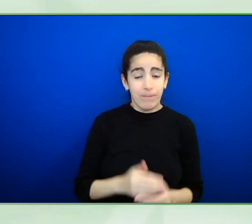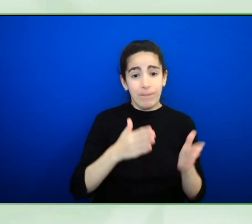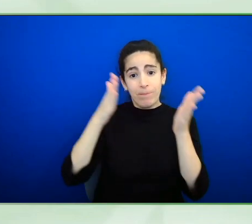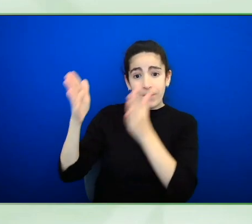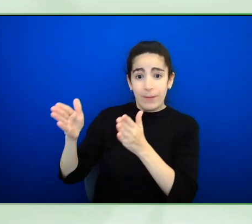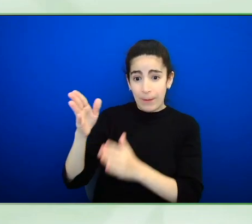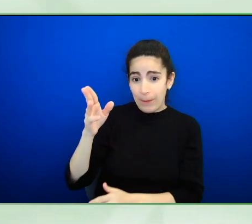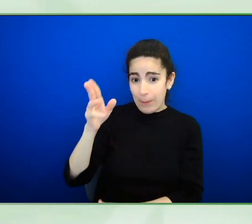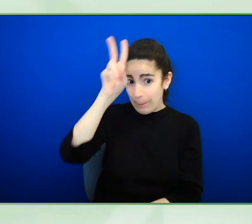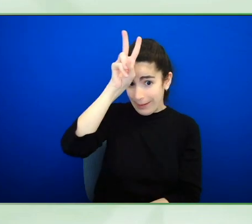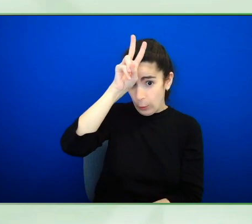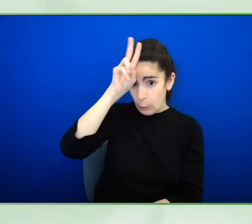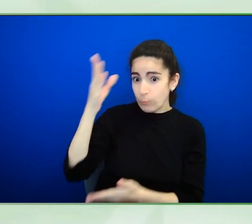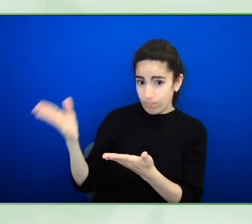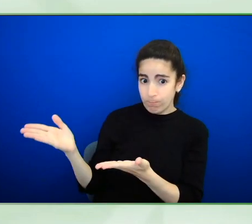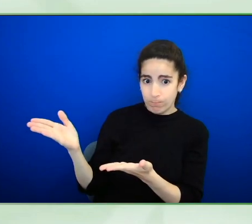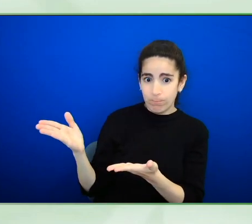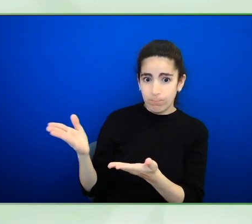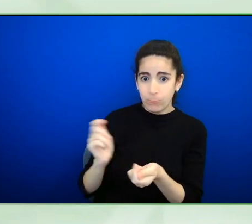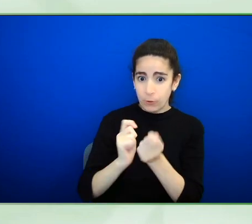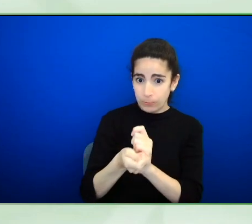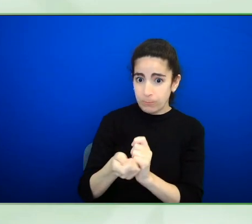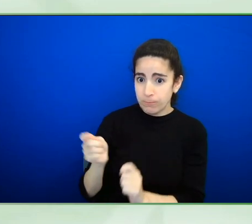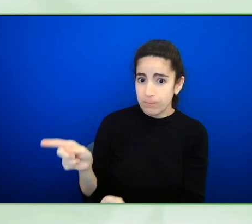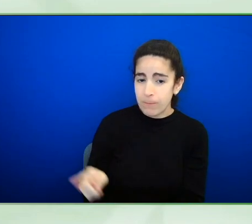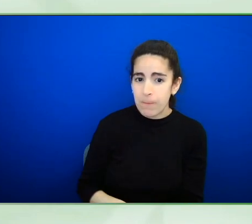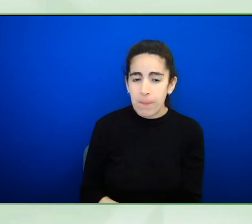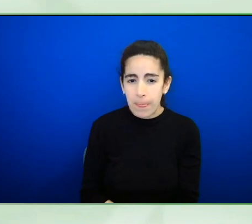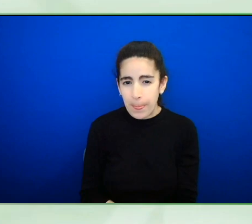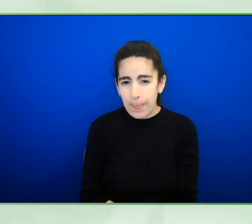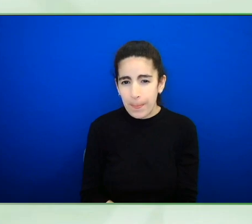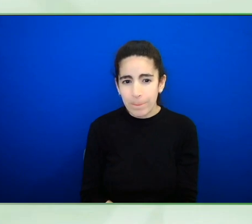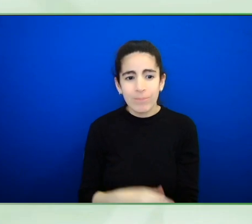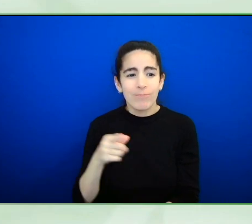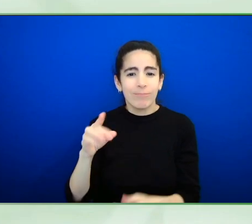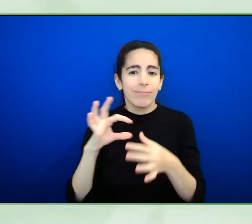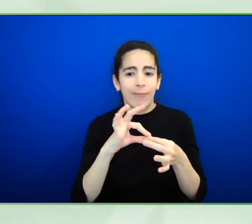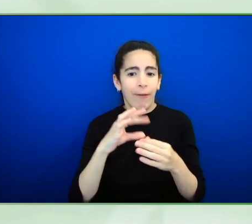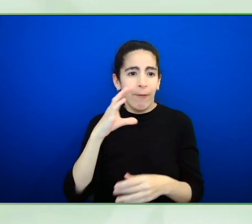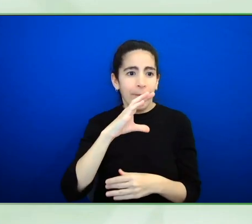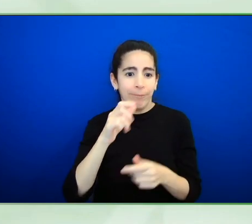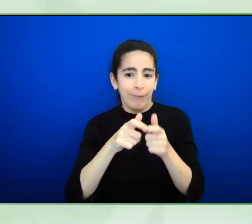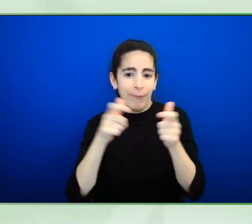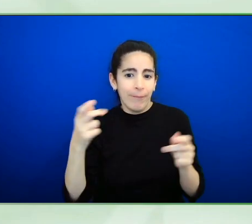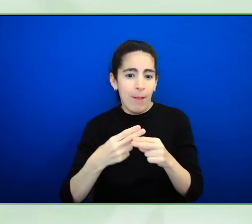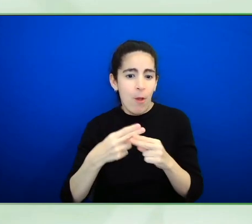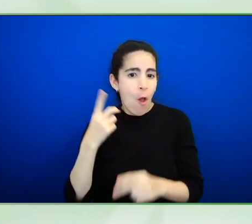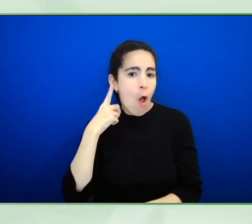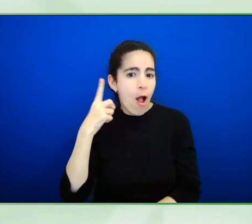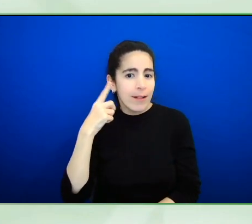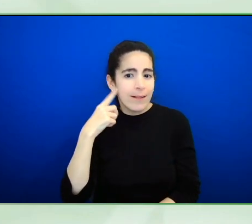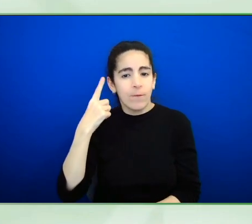Rosario, would you share with us, please, the work that you've been doing with the organization around teleaudiology? And again,